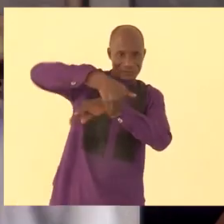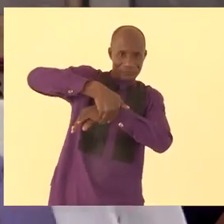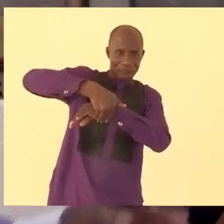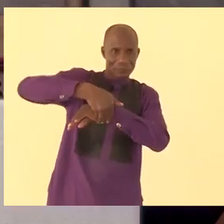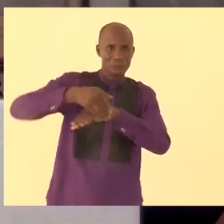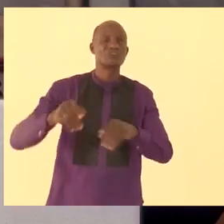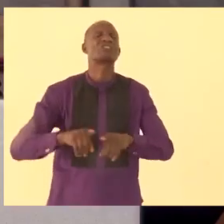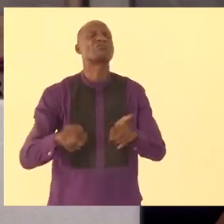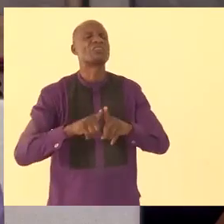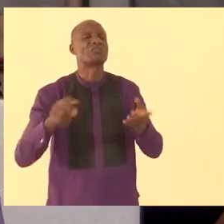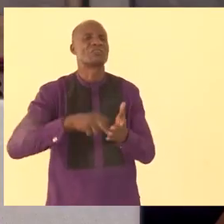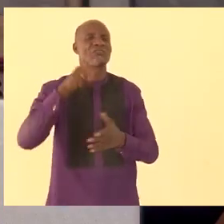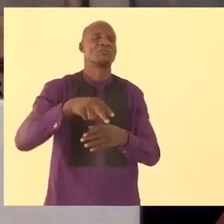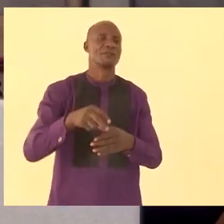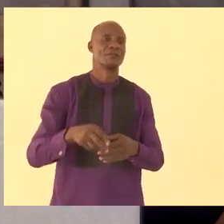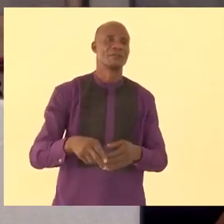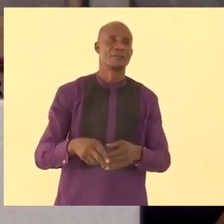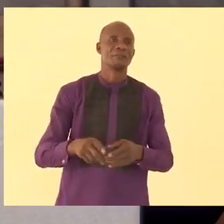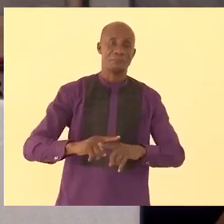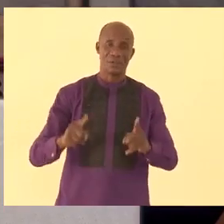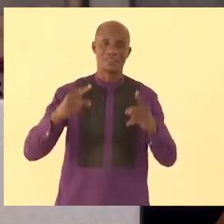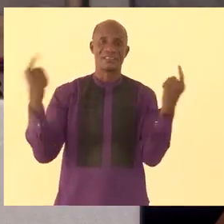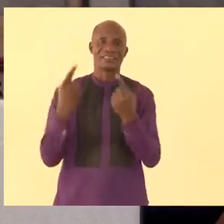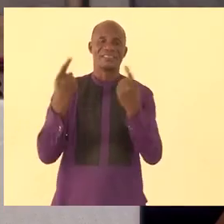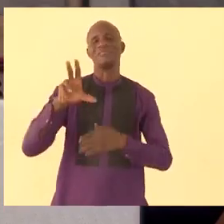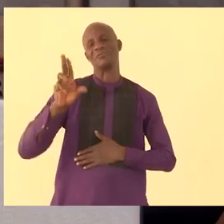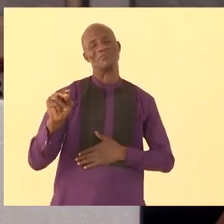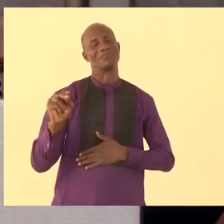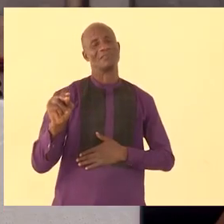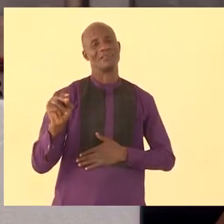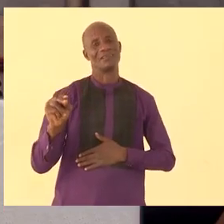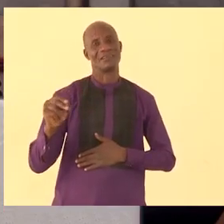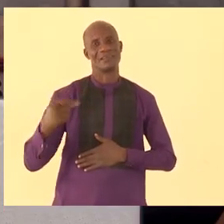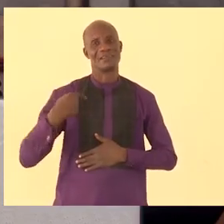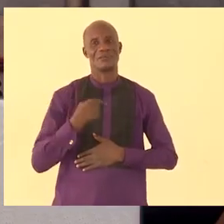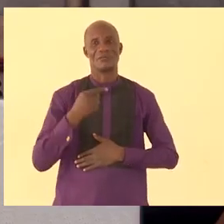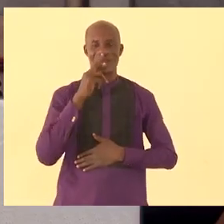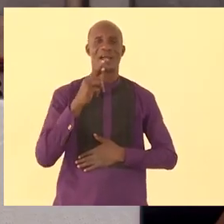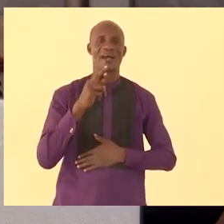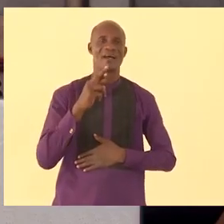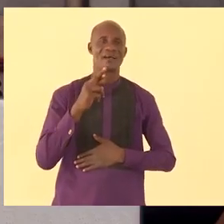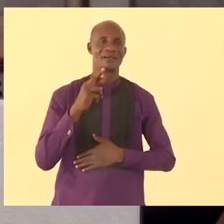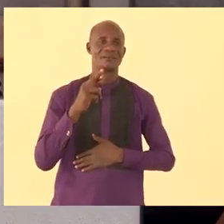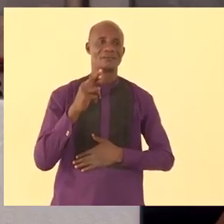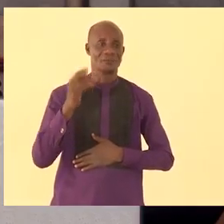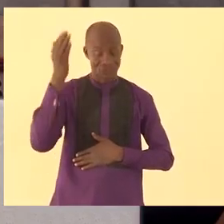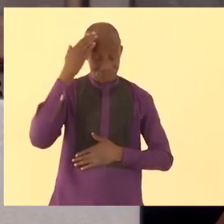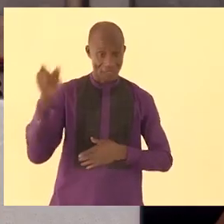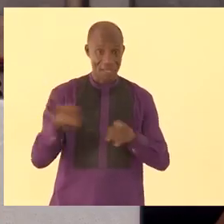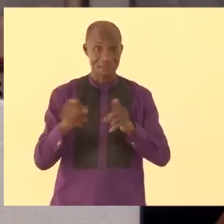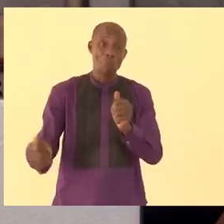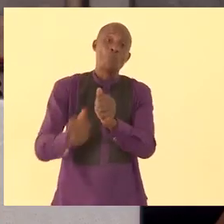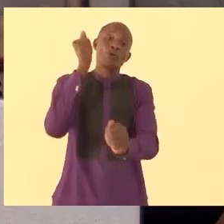All kinds of jumping around. But sin? No. We are still reckoned as the most